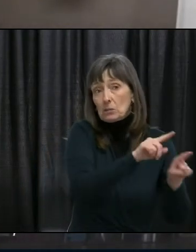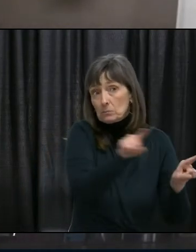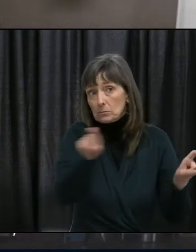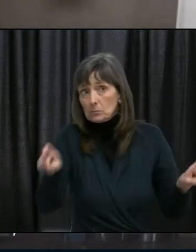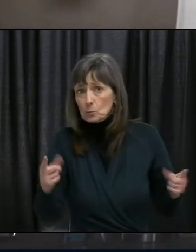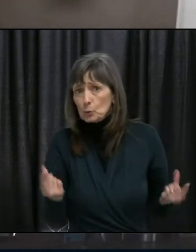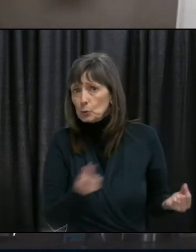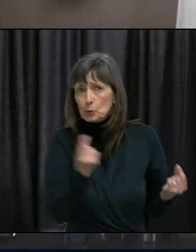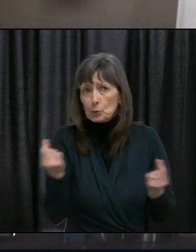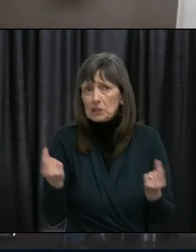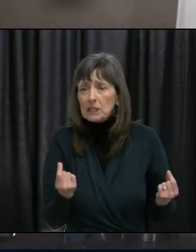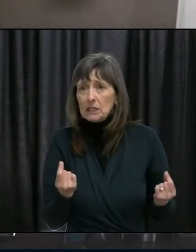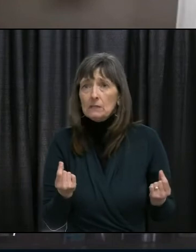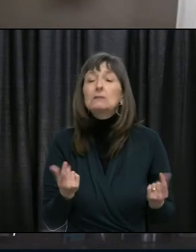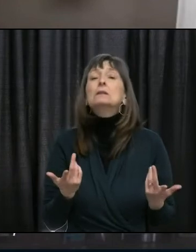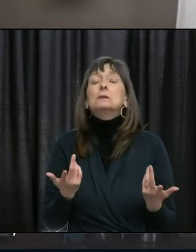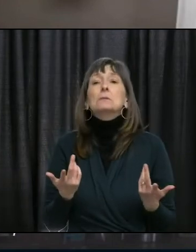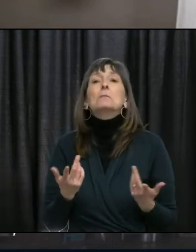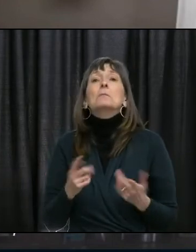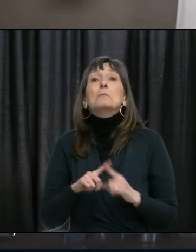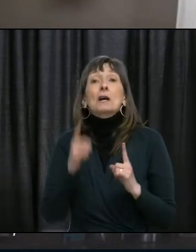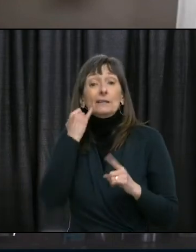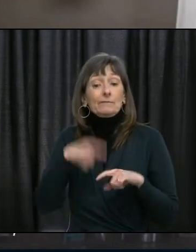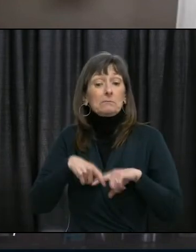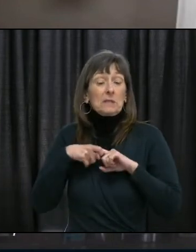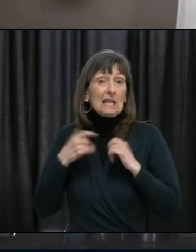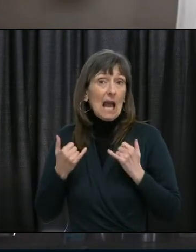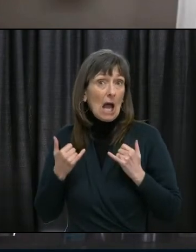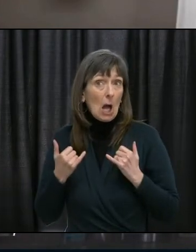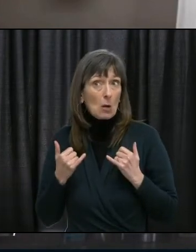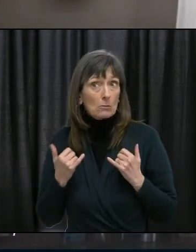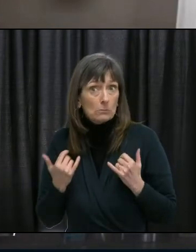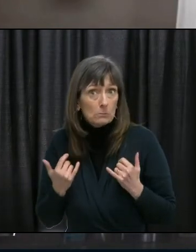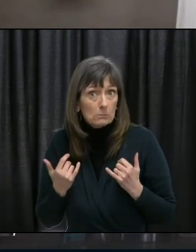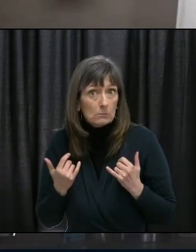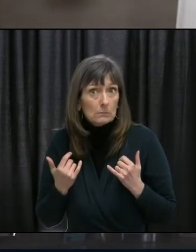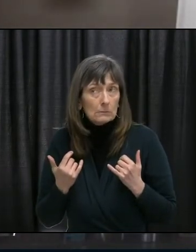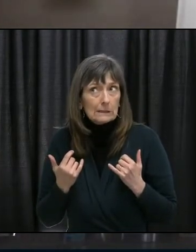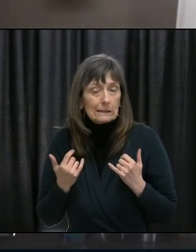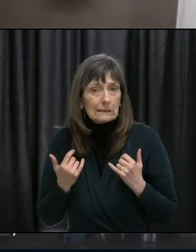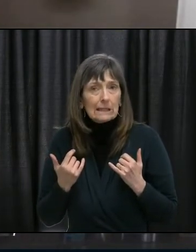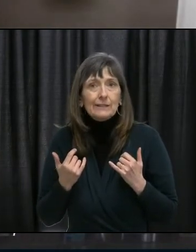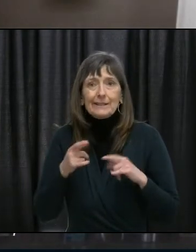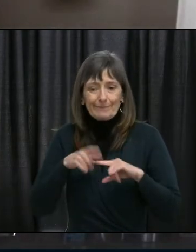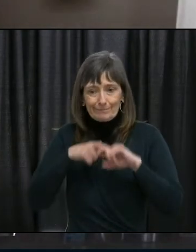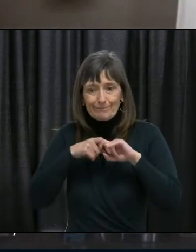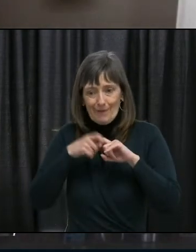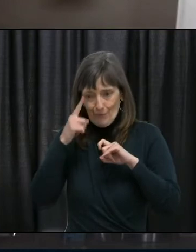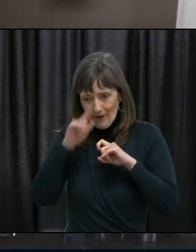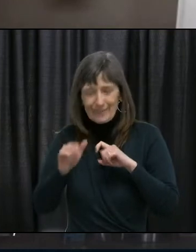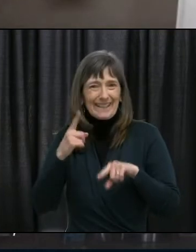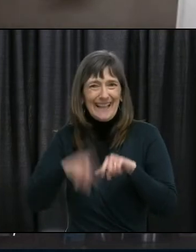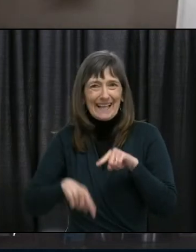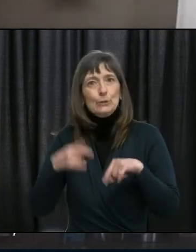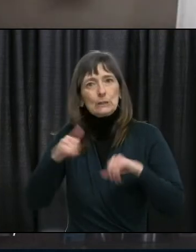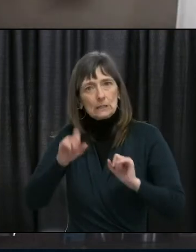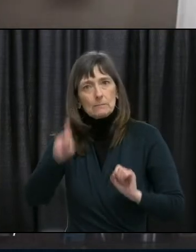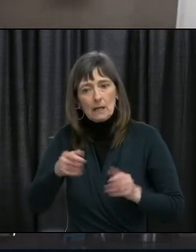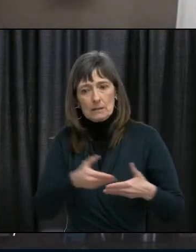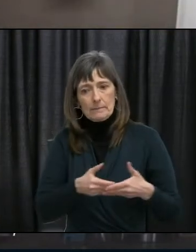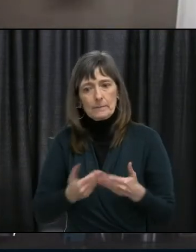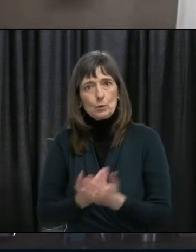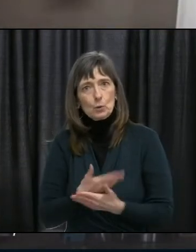issues of if it has been suspended, you can't suspend these indefinitely. And we've been very